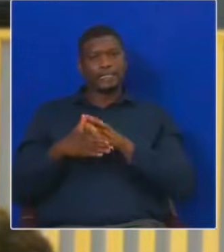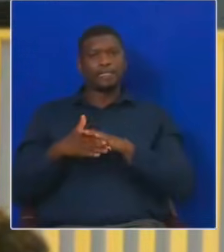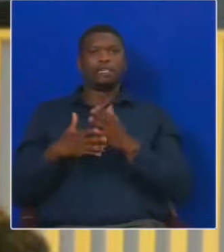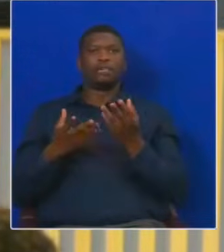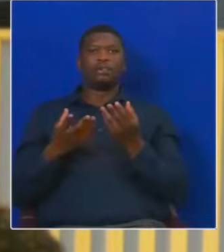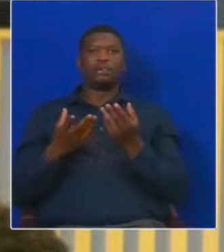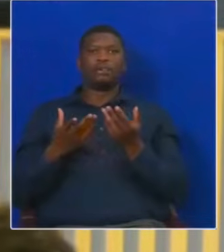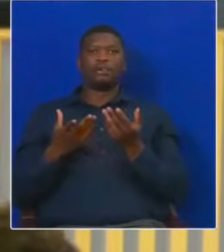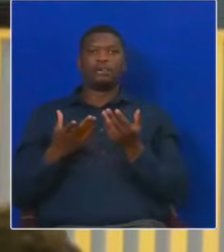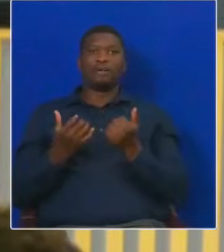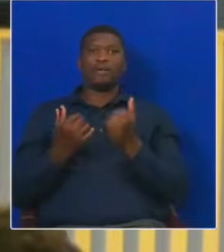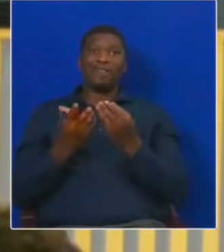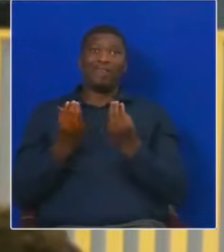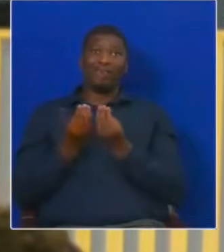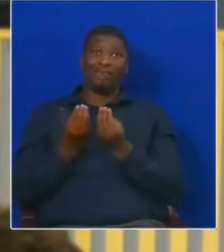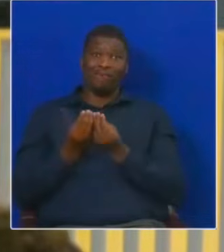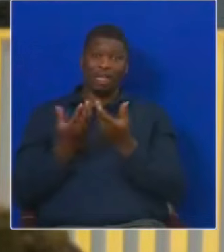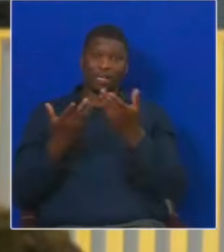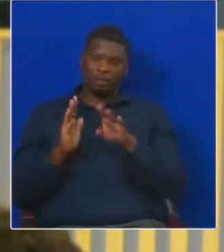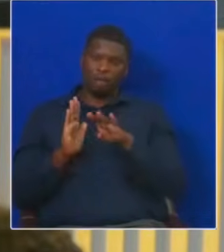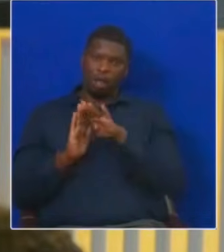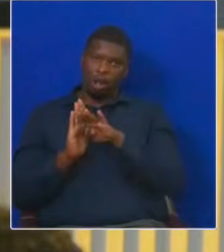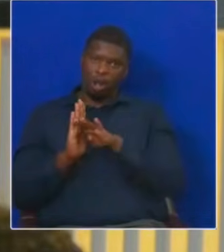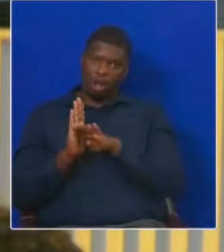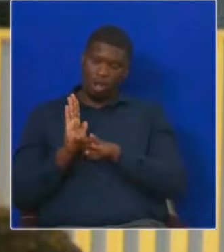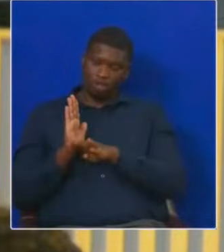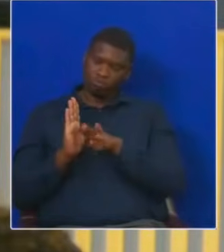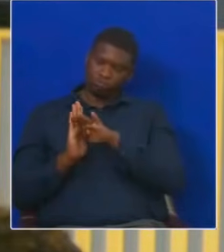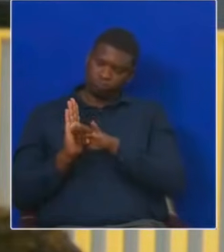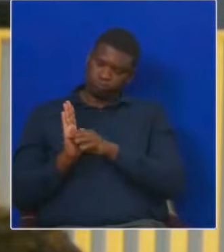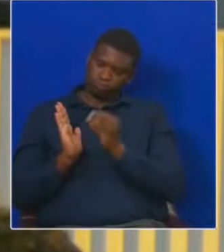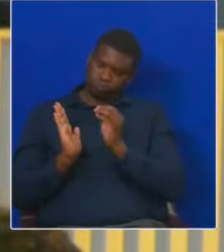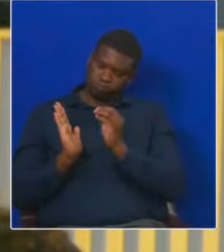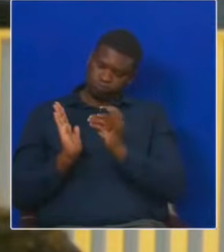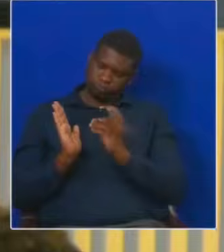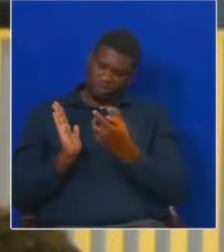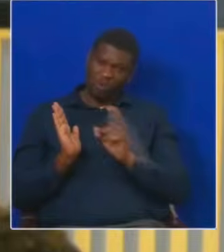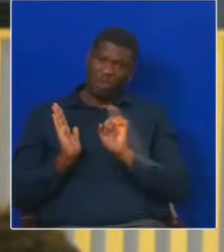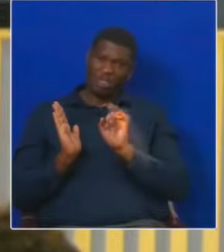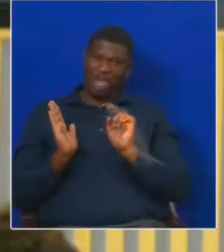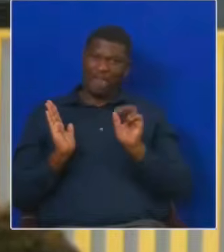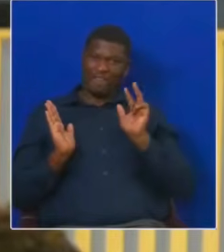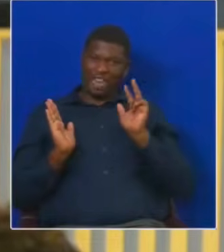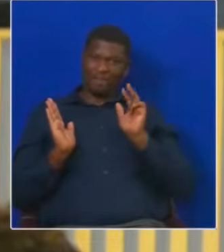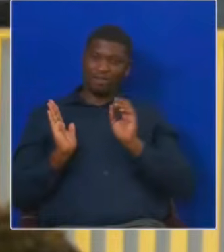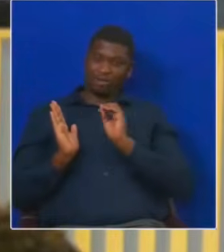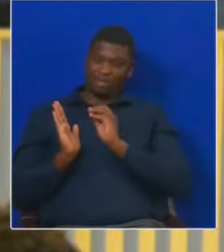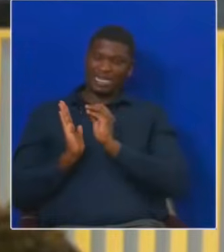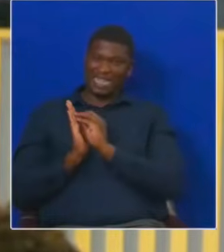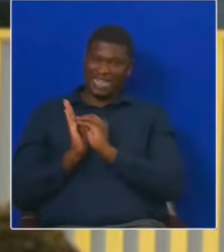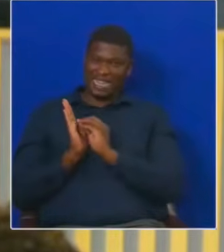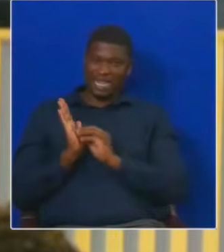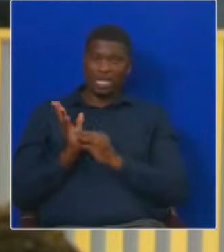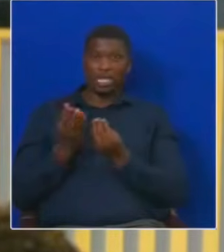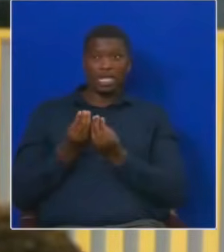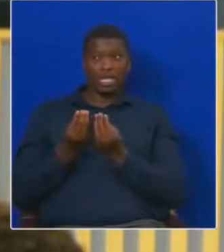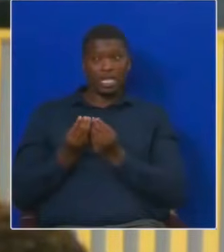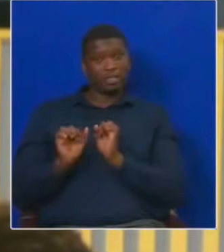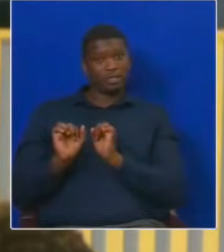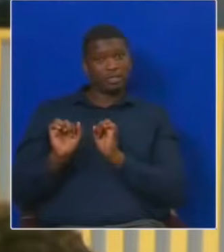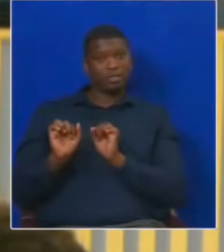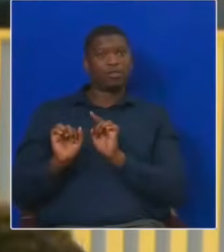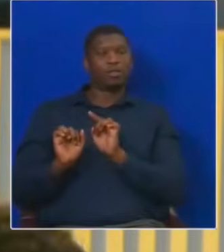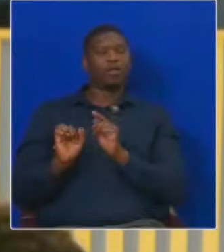listed on the affidavit were laptop, laptops that belong